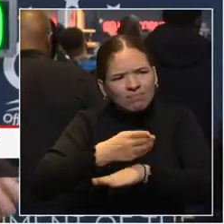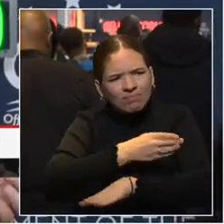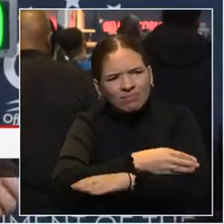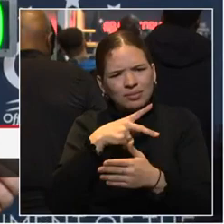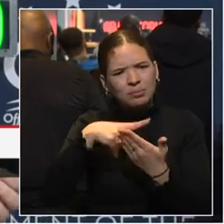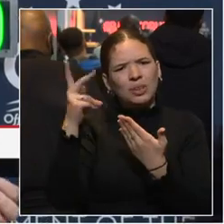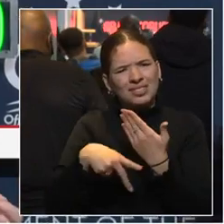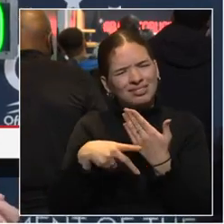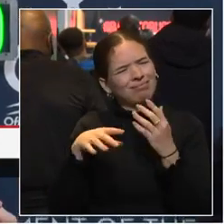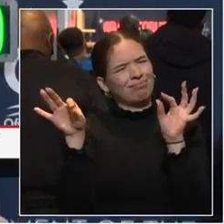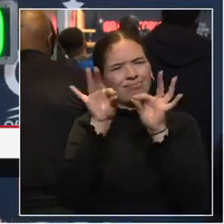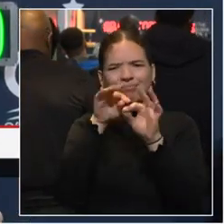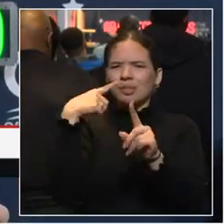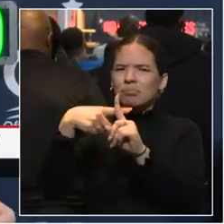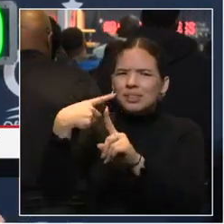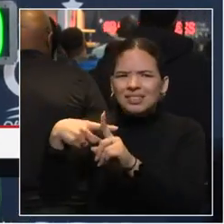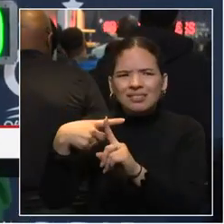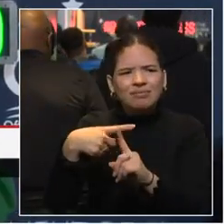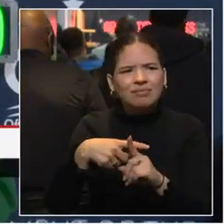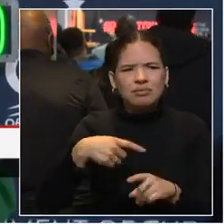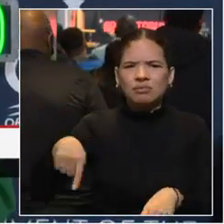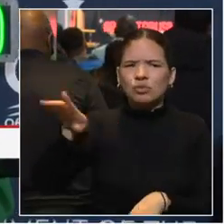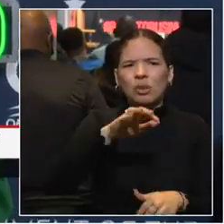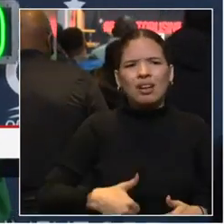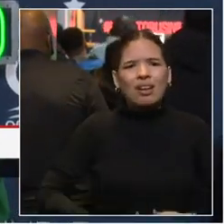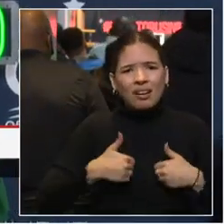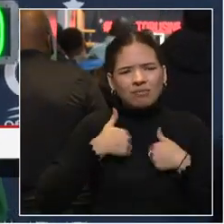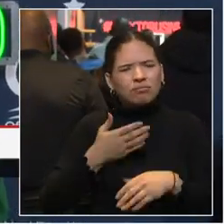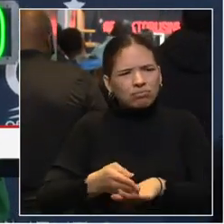I also like to acknowledge who just came in,